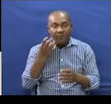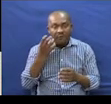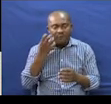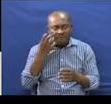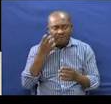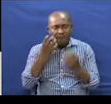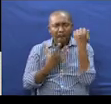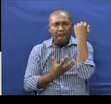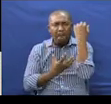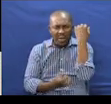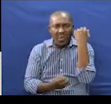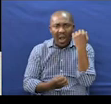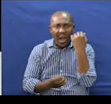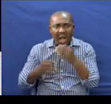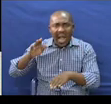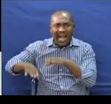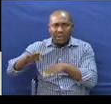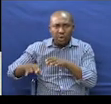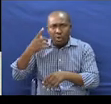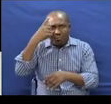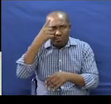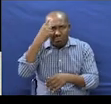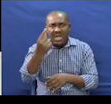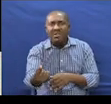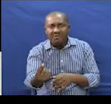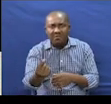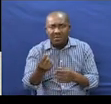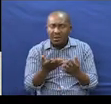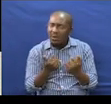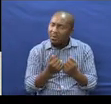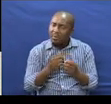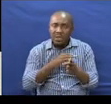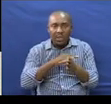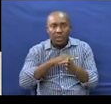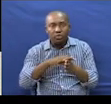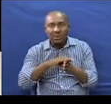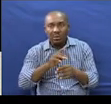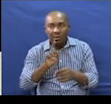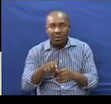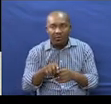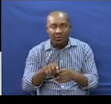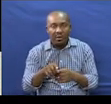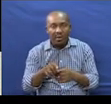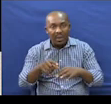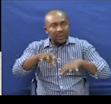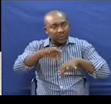beliefs. Poor cultural beliefs. For example, the using of a polygamy